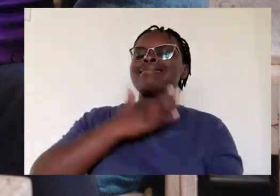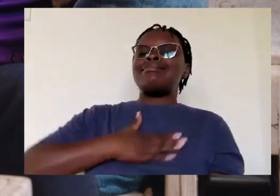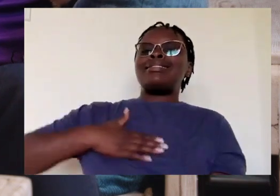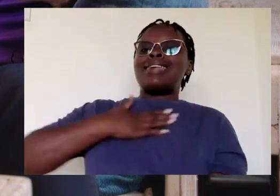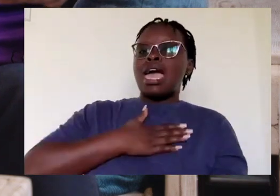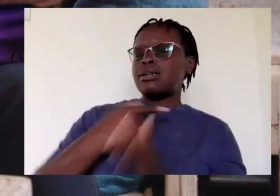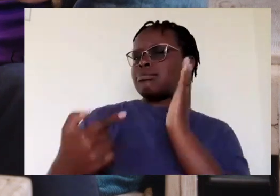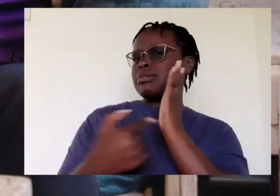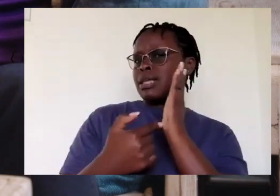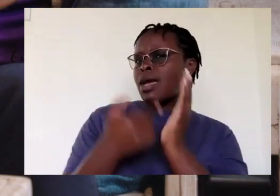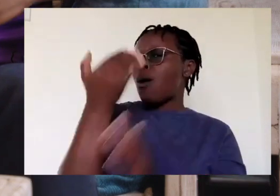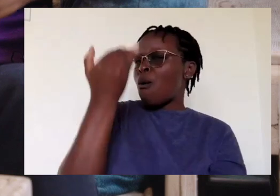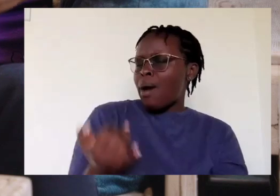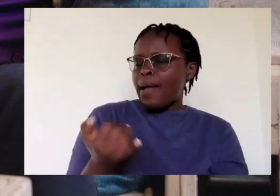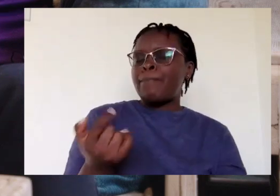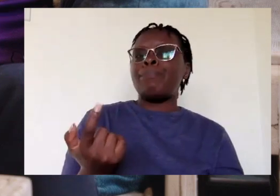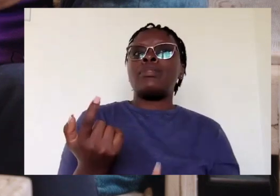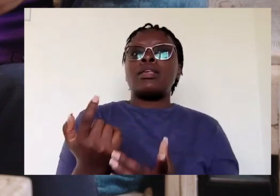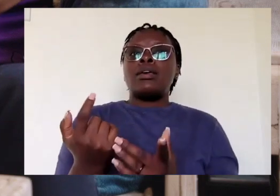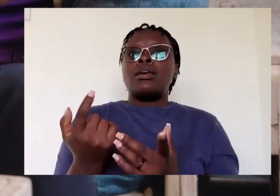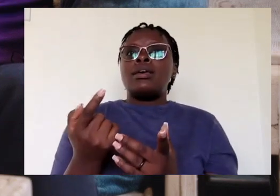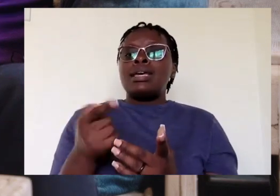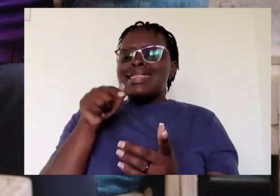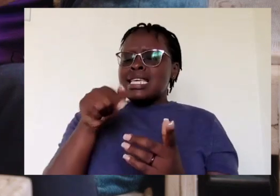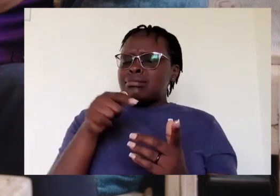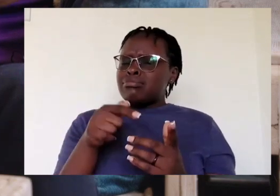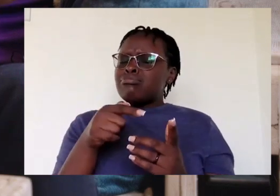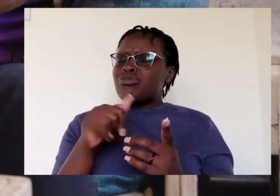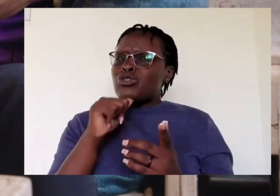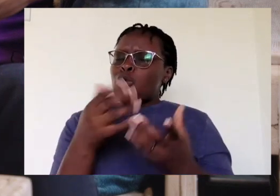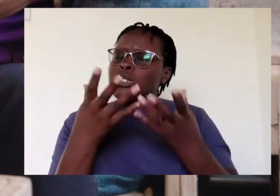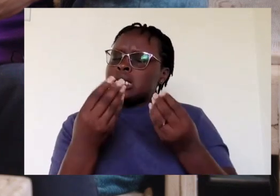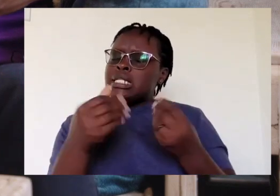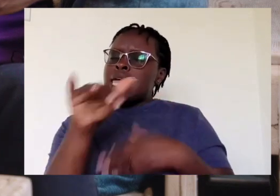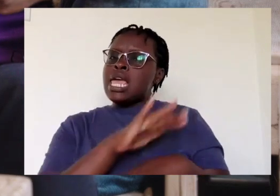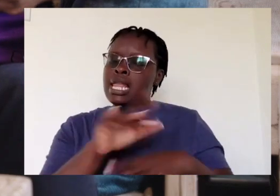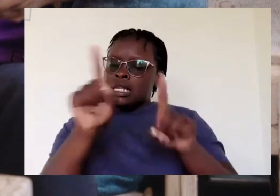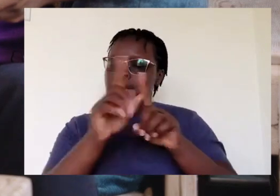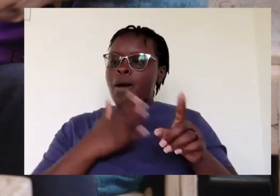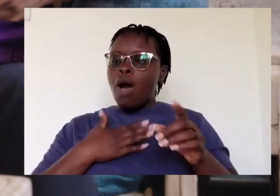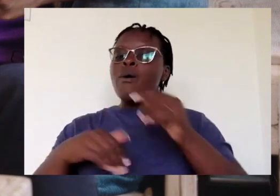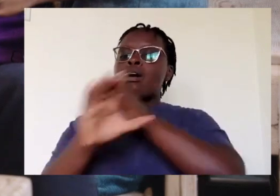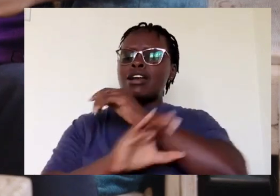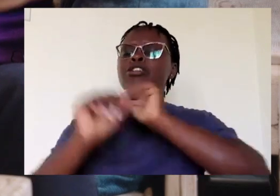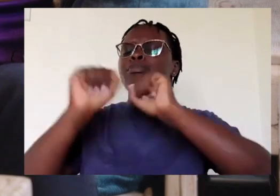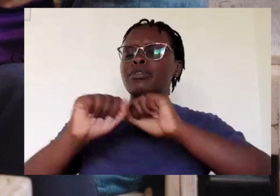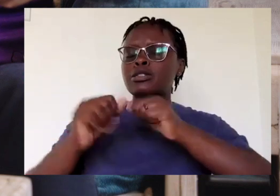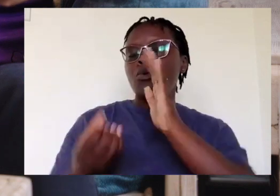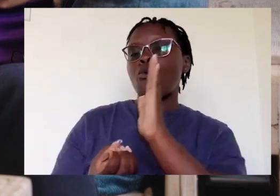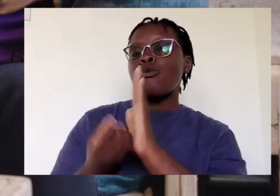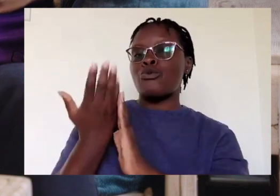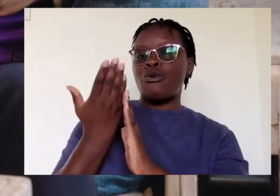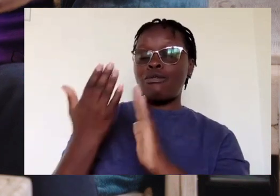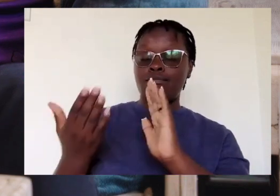and technology, this is because of the dynamic aspect of these particular areas. Then our country is able to grow faster,